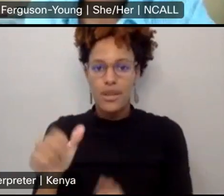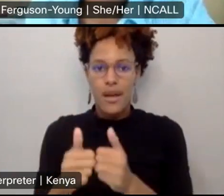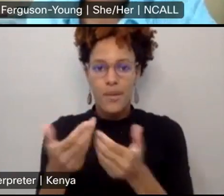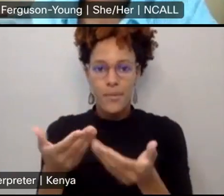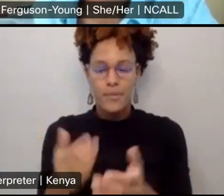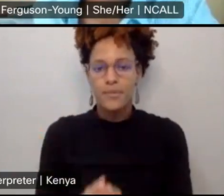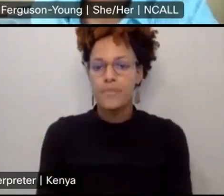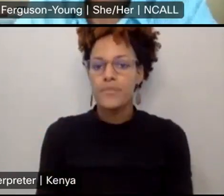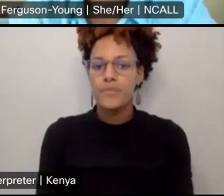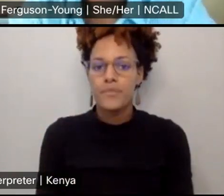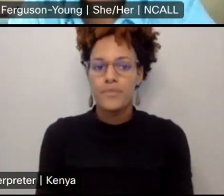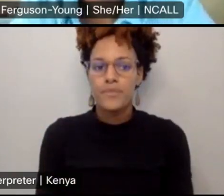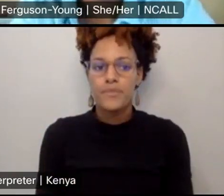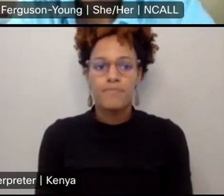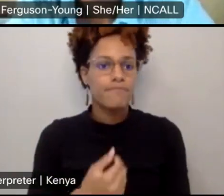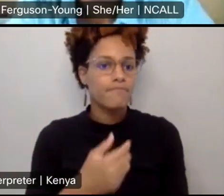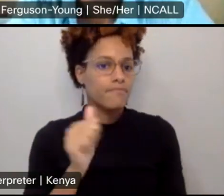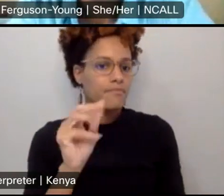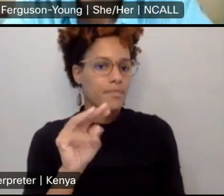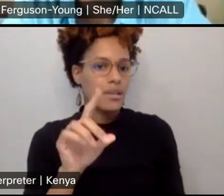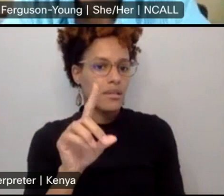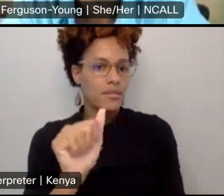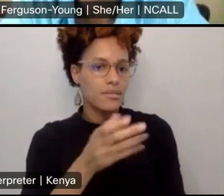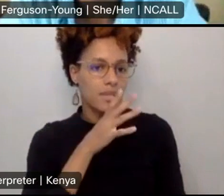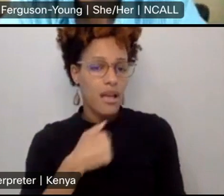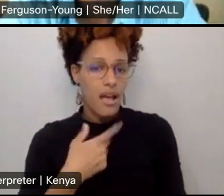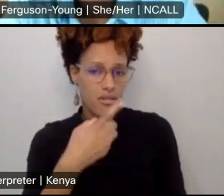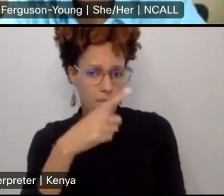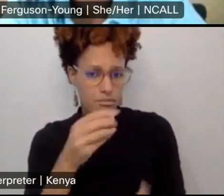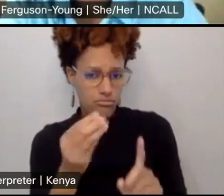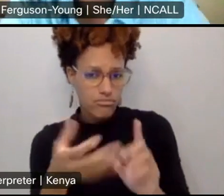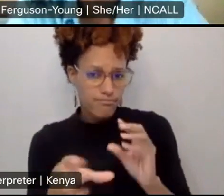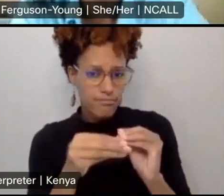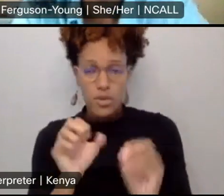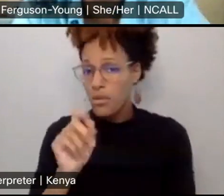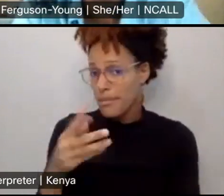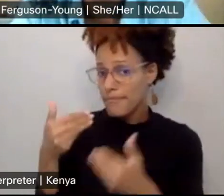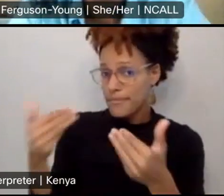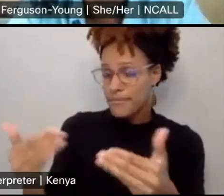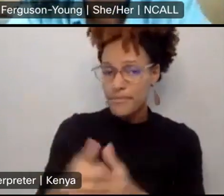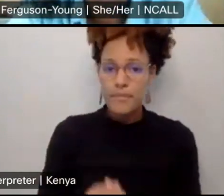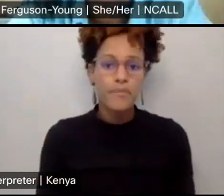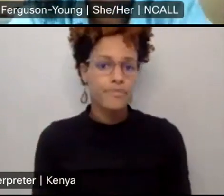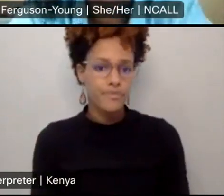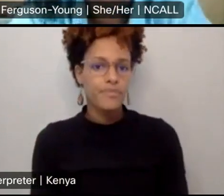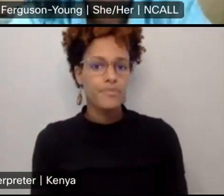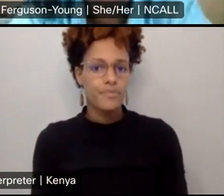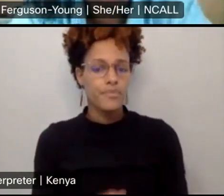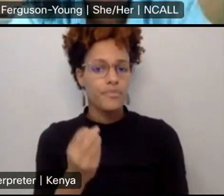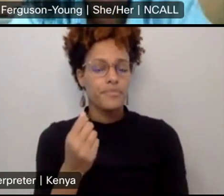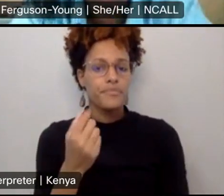I would love to speak to that. That's okay. Yeah, go ahead, Amanda. So, um, something that